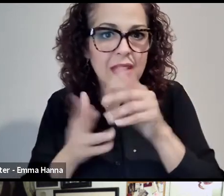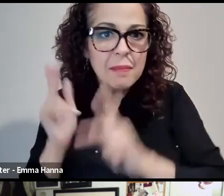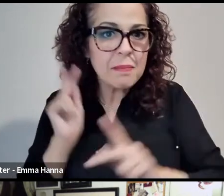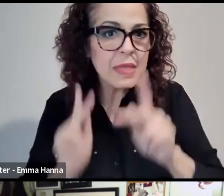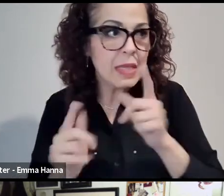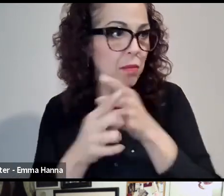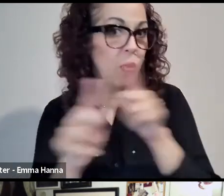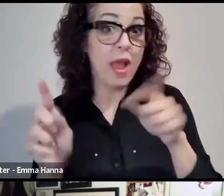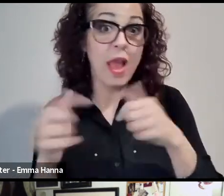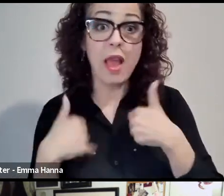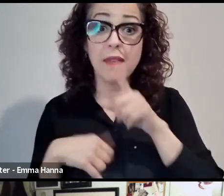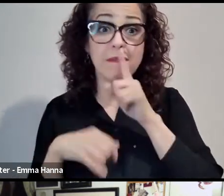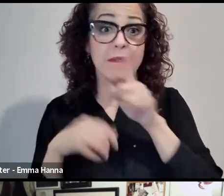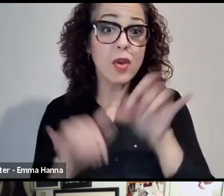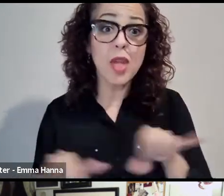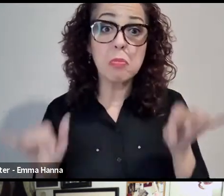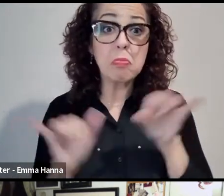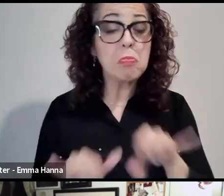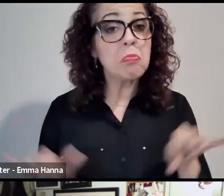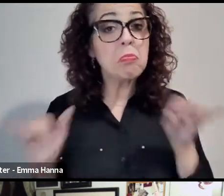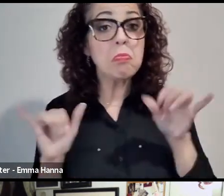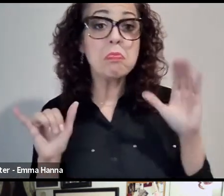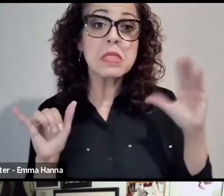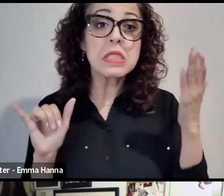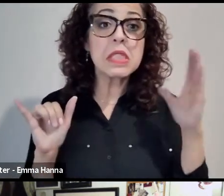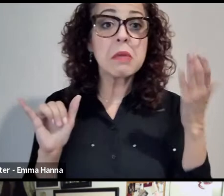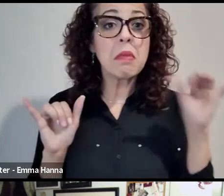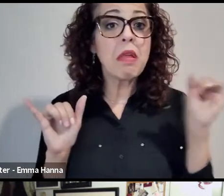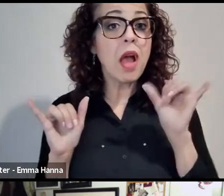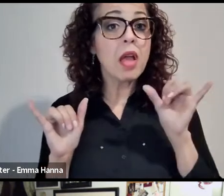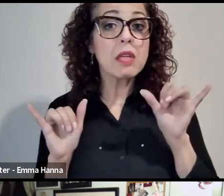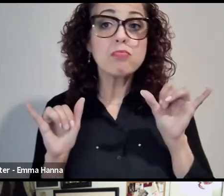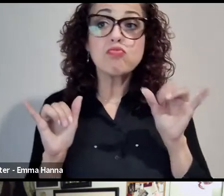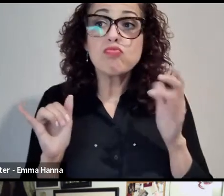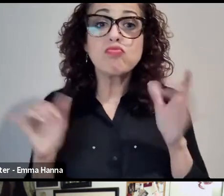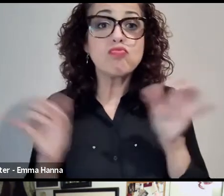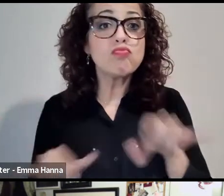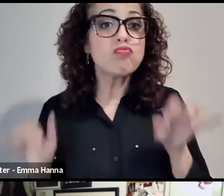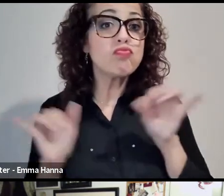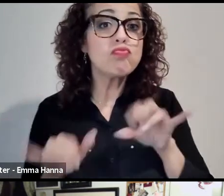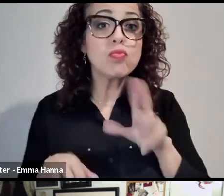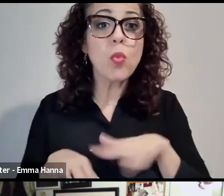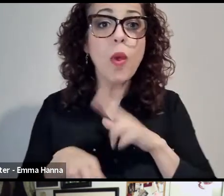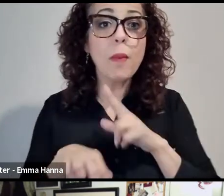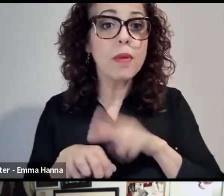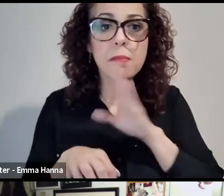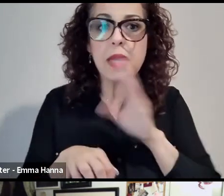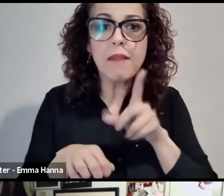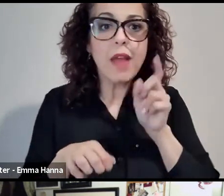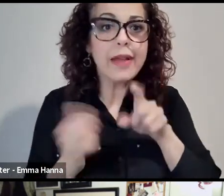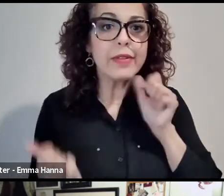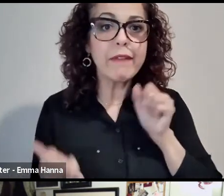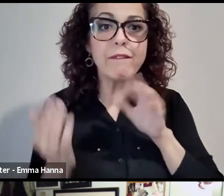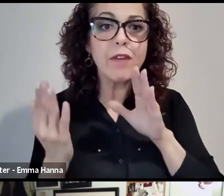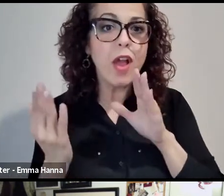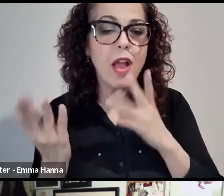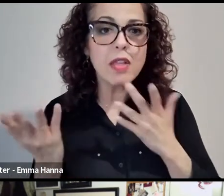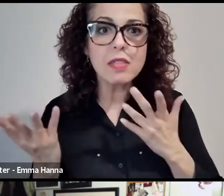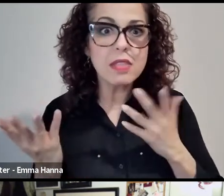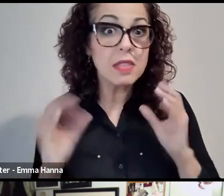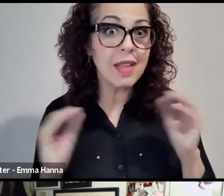very, very normal, it would seem like normal presentations, where they've really never had to confront being